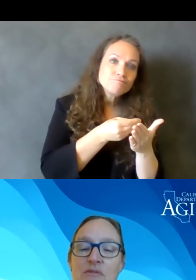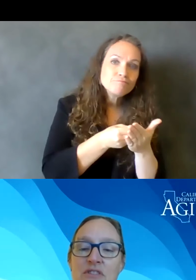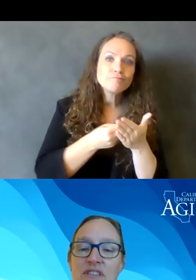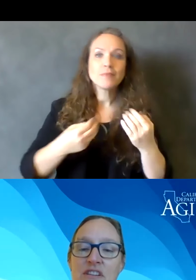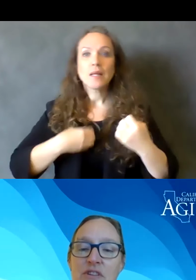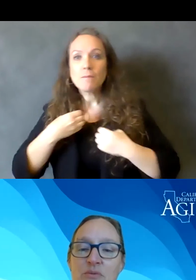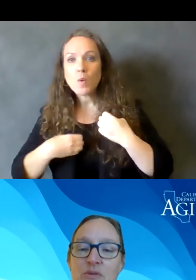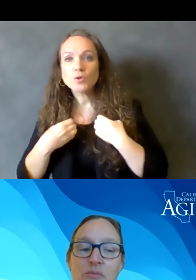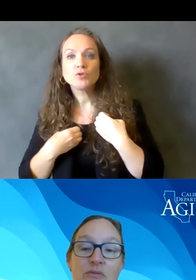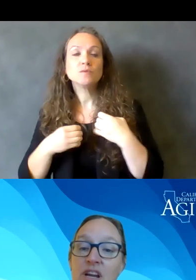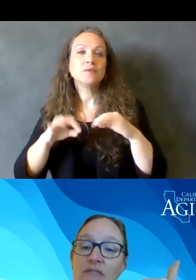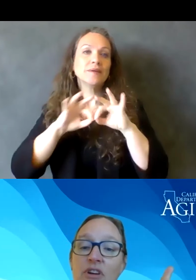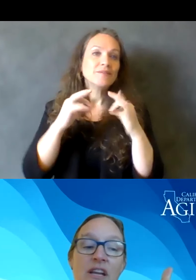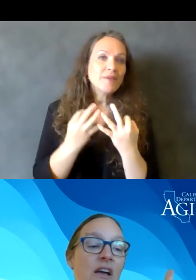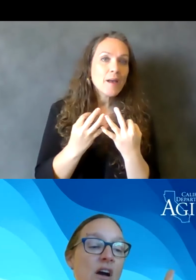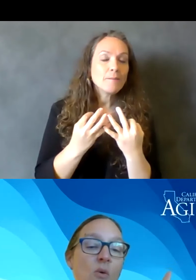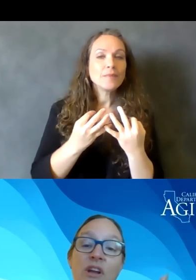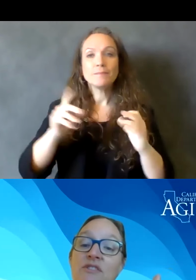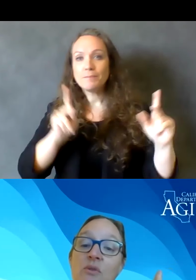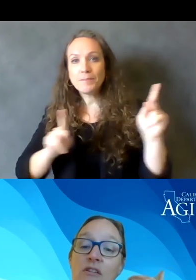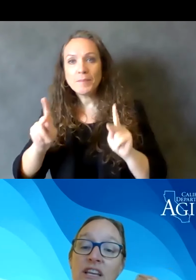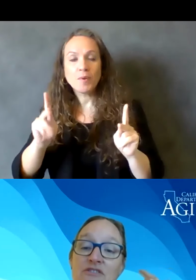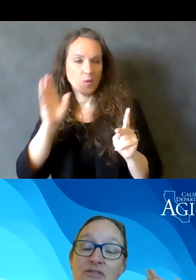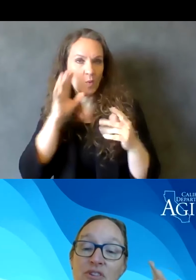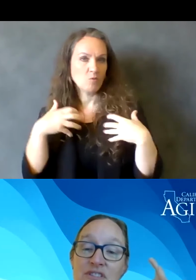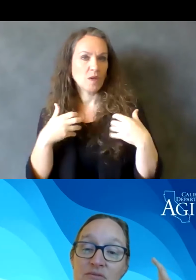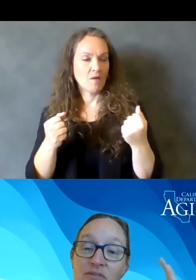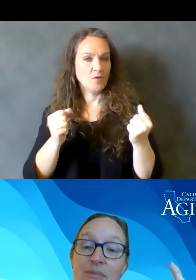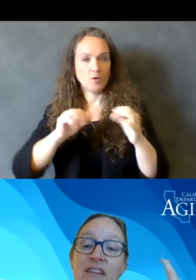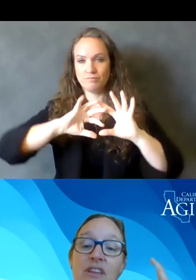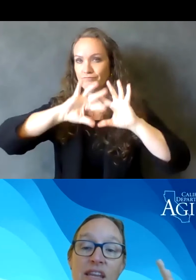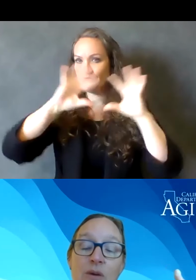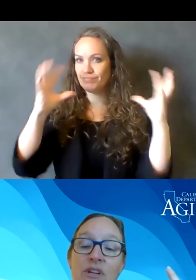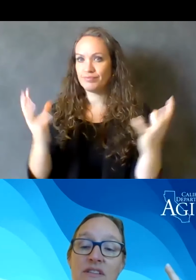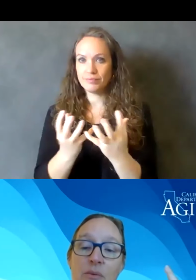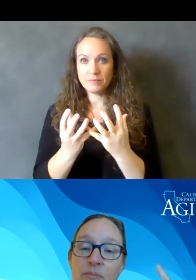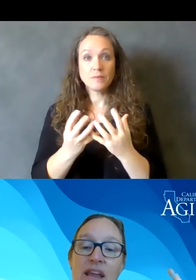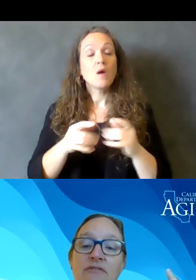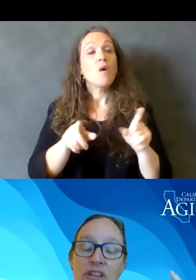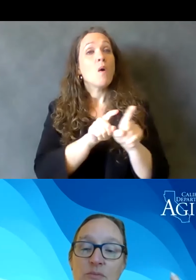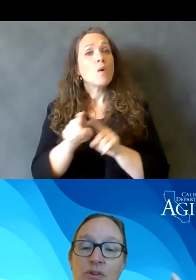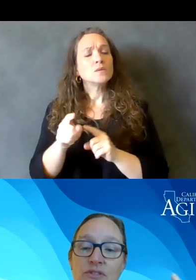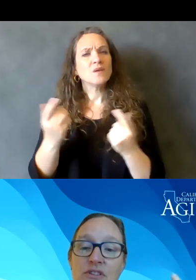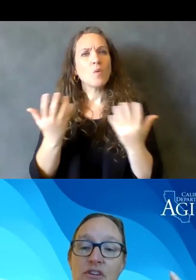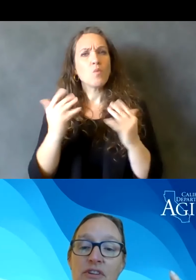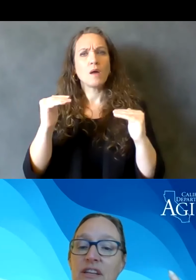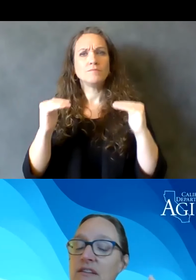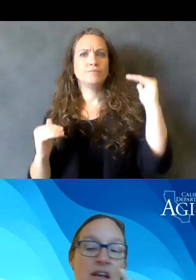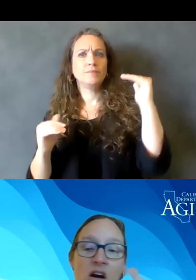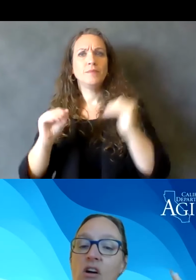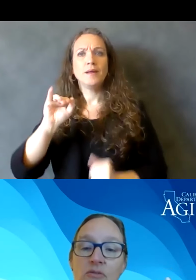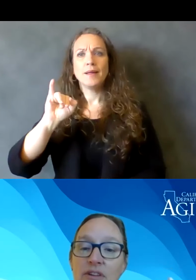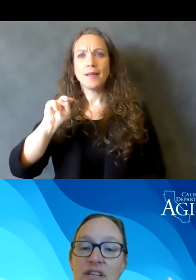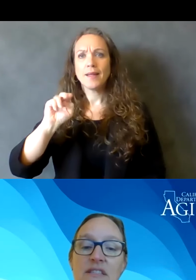families and communities and individuals will be recovering. We also are laser focused on remedying the inequities that were painfully exposed in COVID